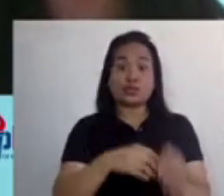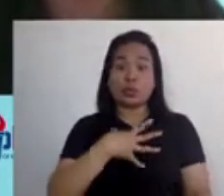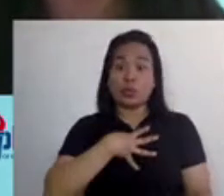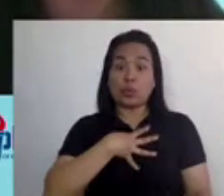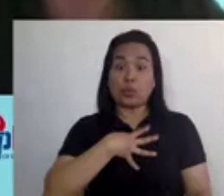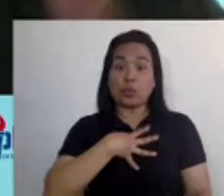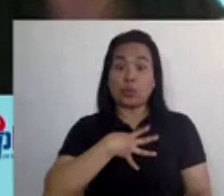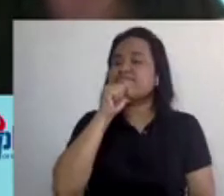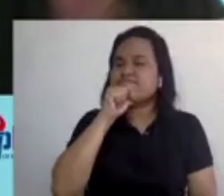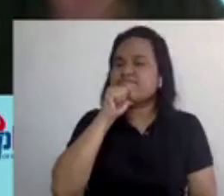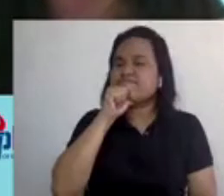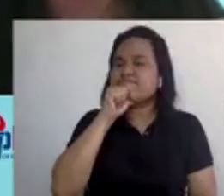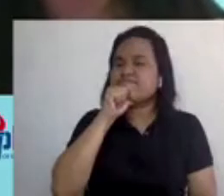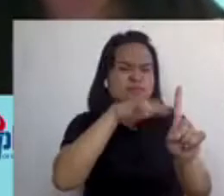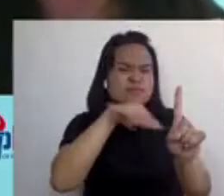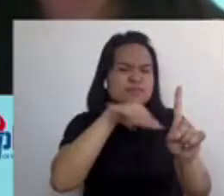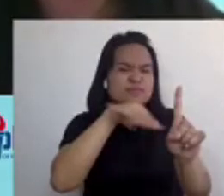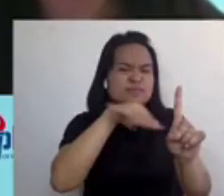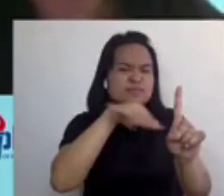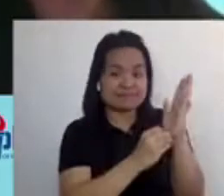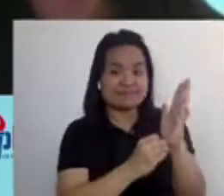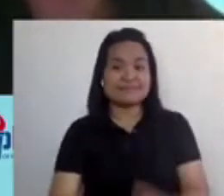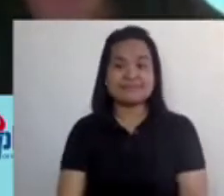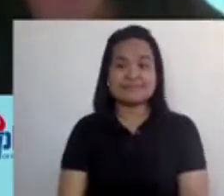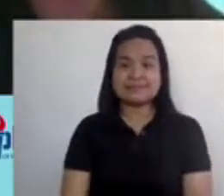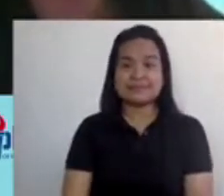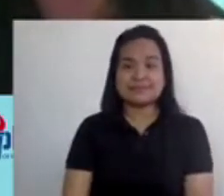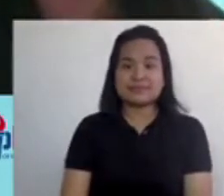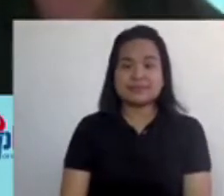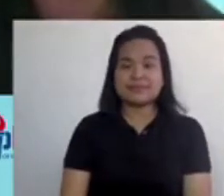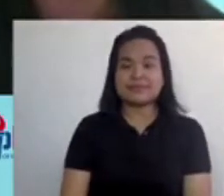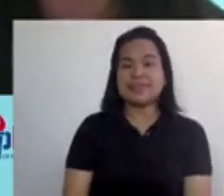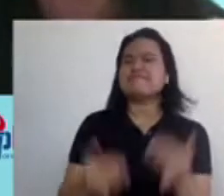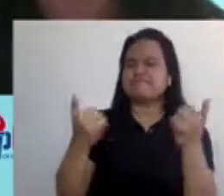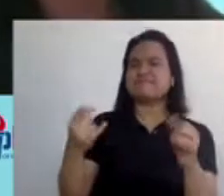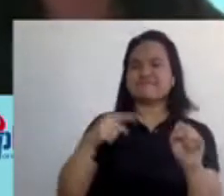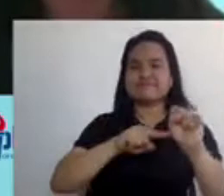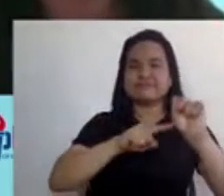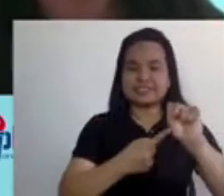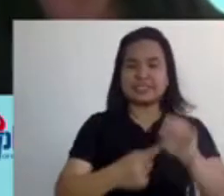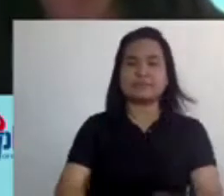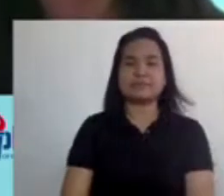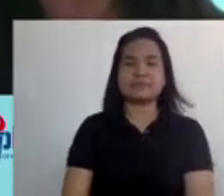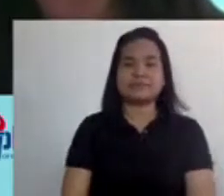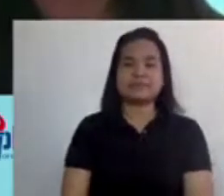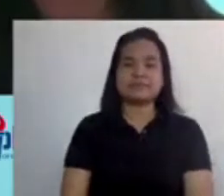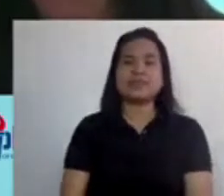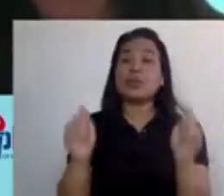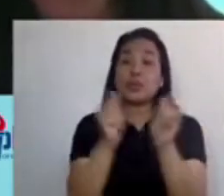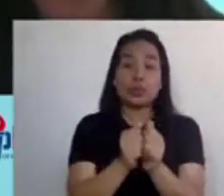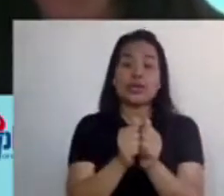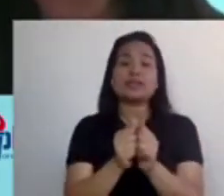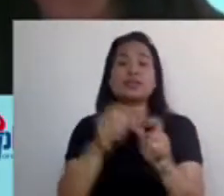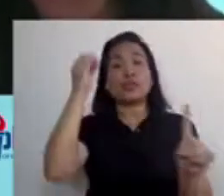indicators. Okay, so now we will start our discussion on the COIs first with objective number 1, or the